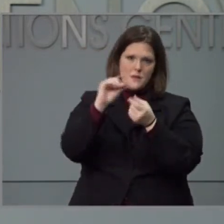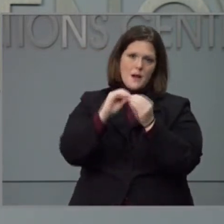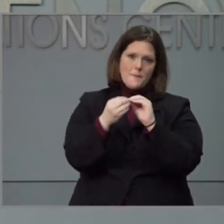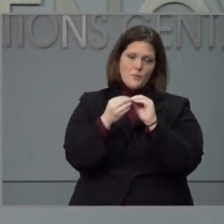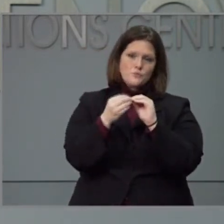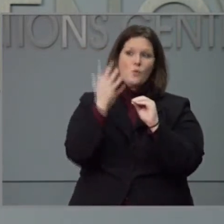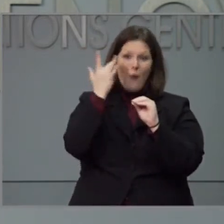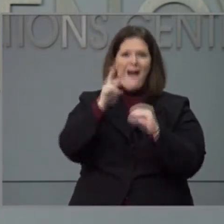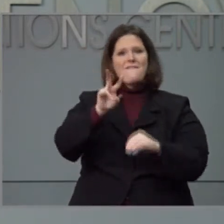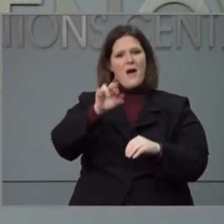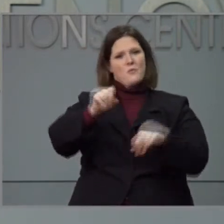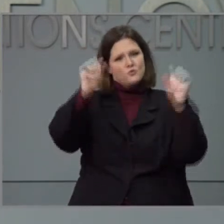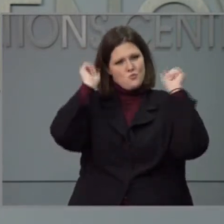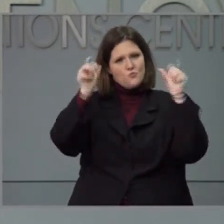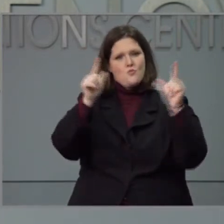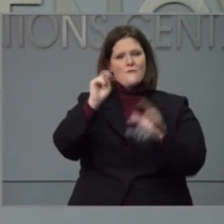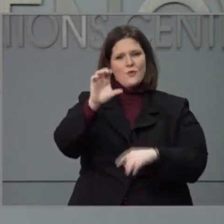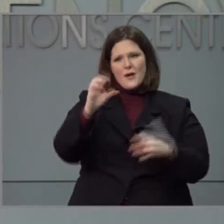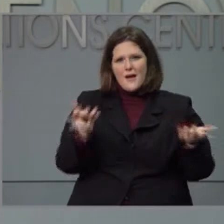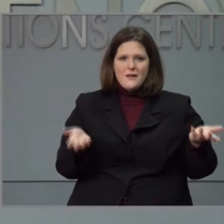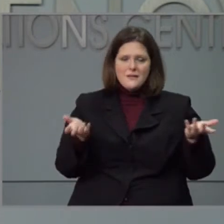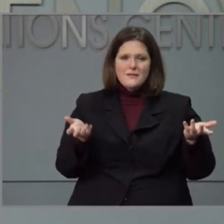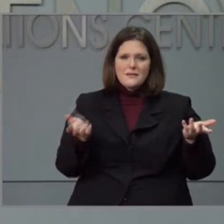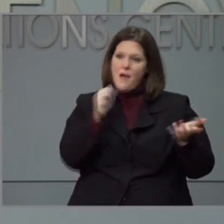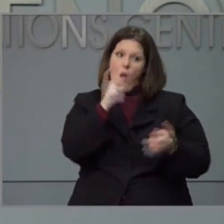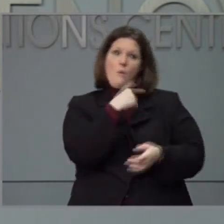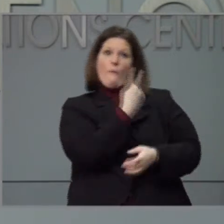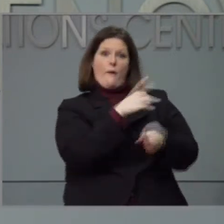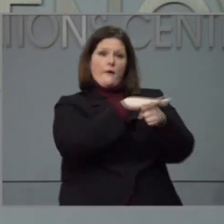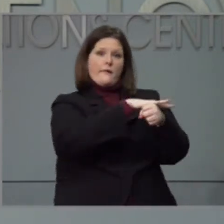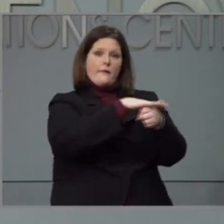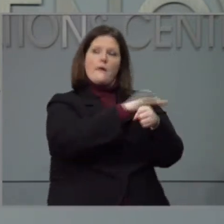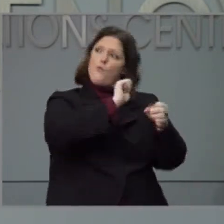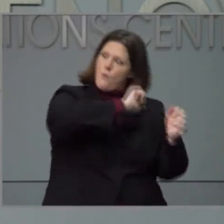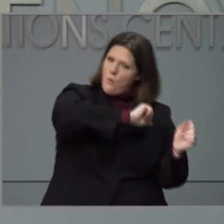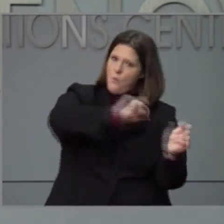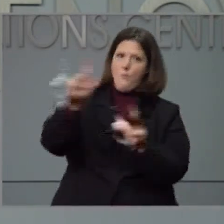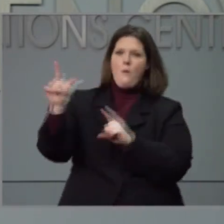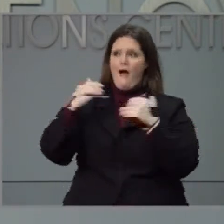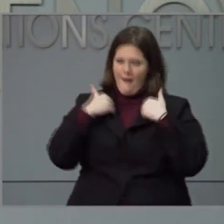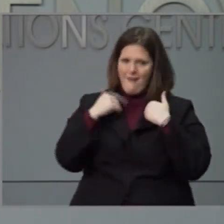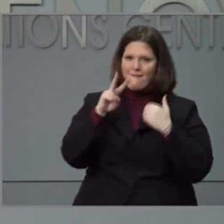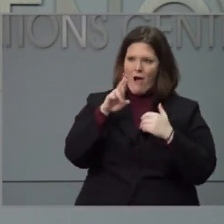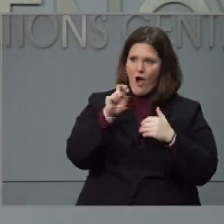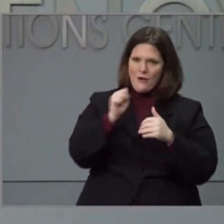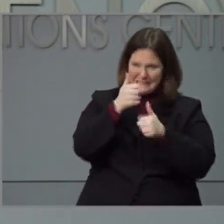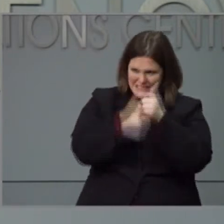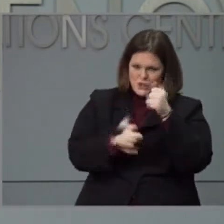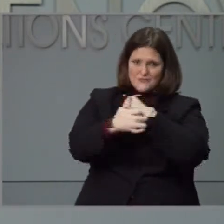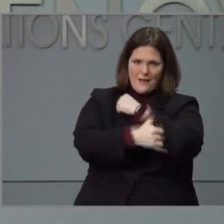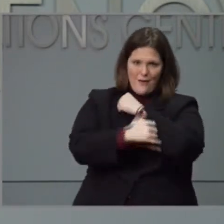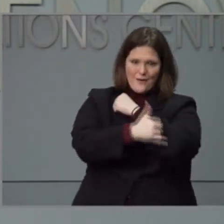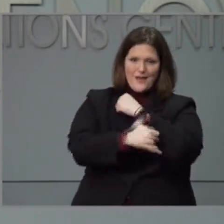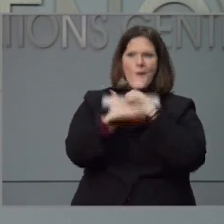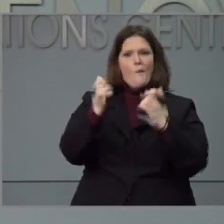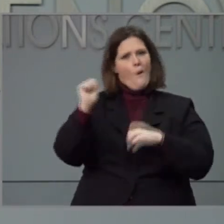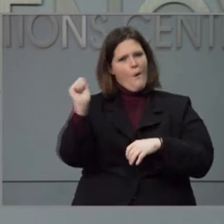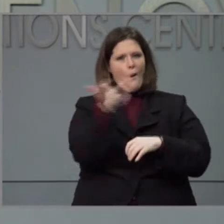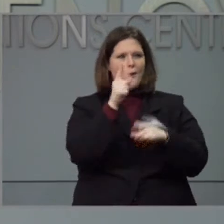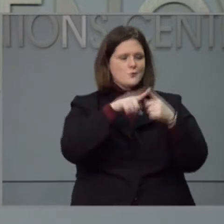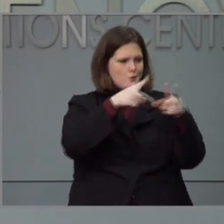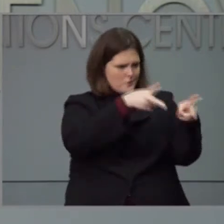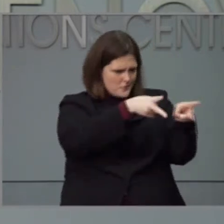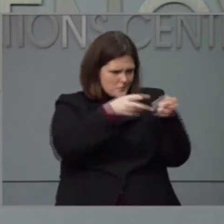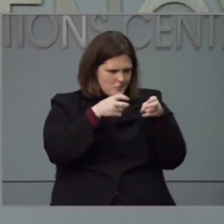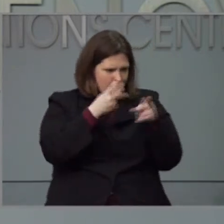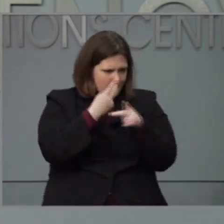virus everywhere. In our rural communities, we want folks to take that to heart, to know and look at their own data in their